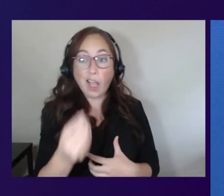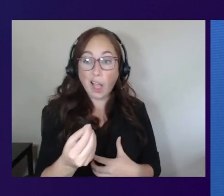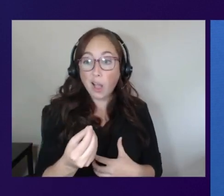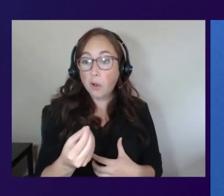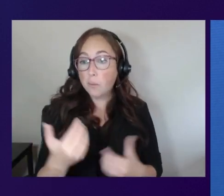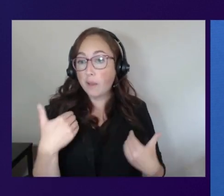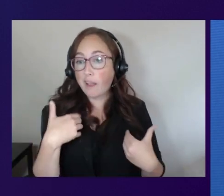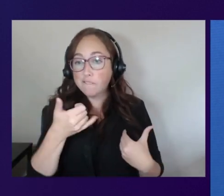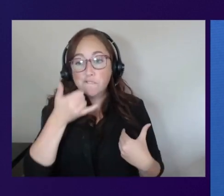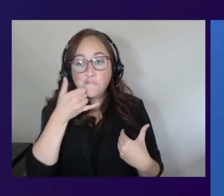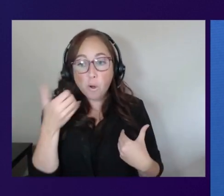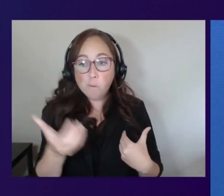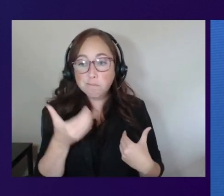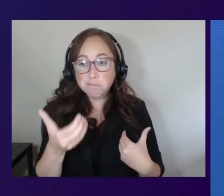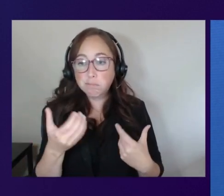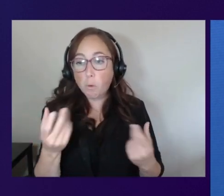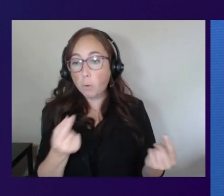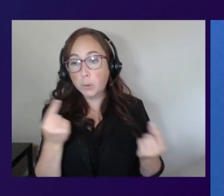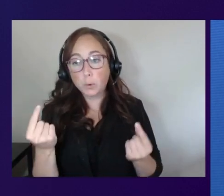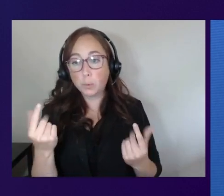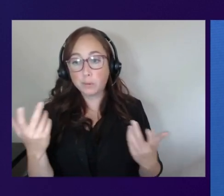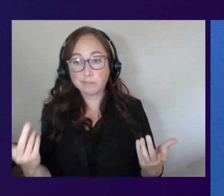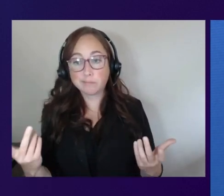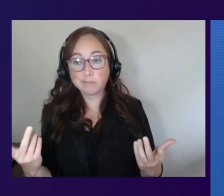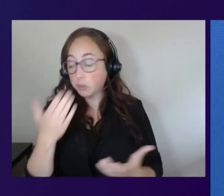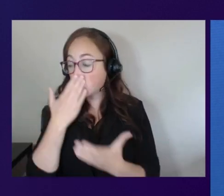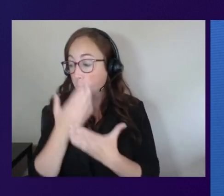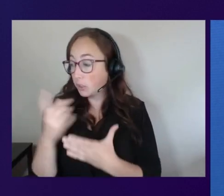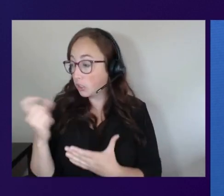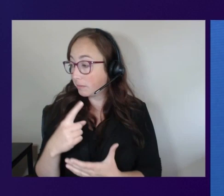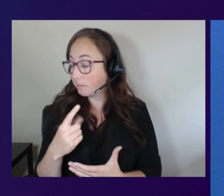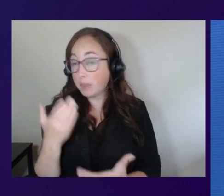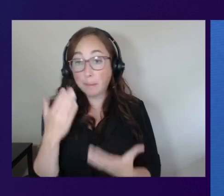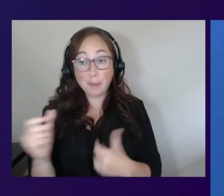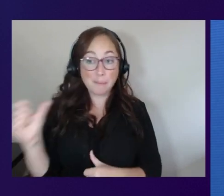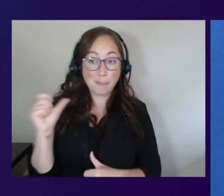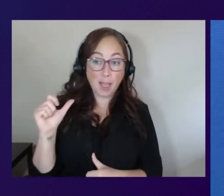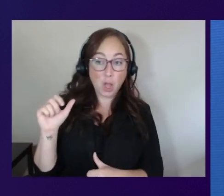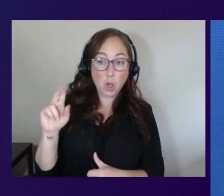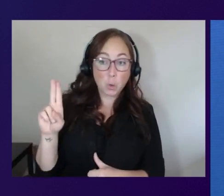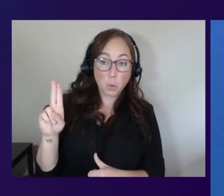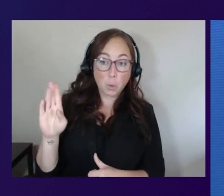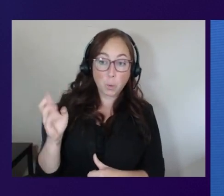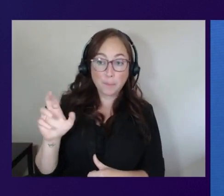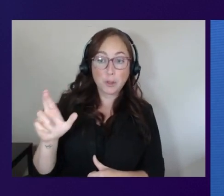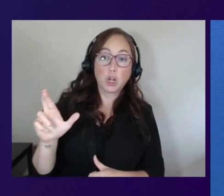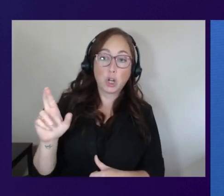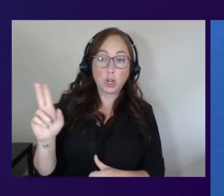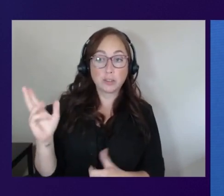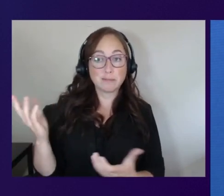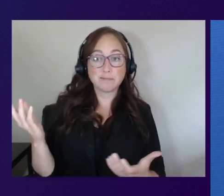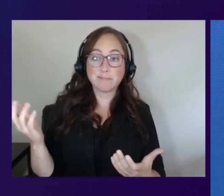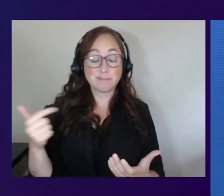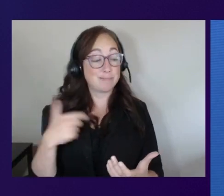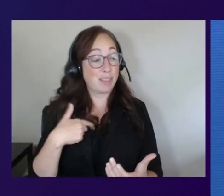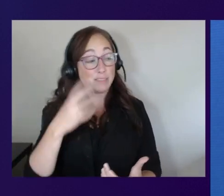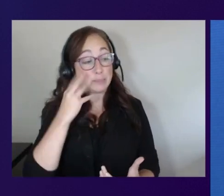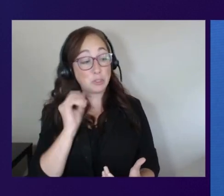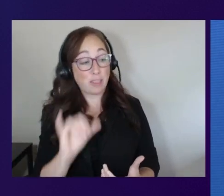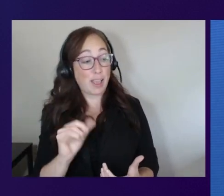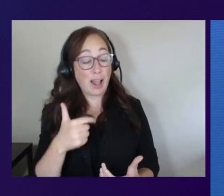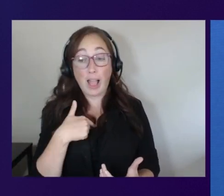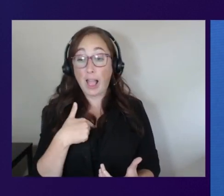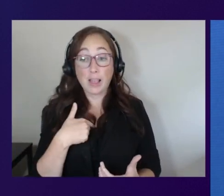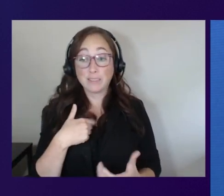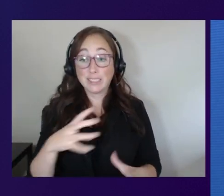Yeah, this is a great question. In the back of an Uber. Yes. I've been there. Yeah, I've taken a call and been on